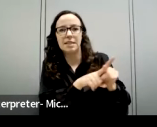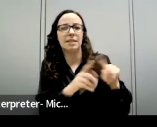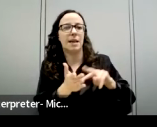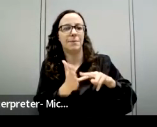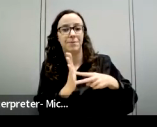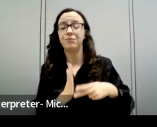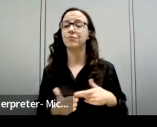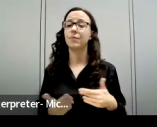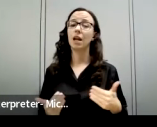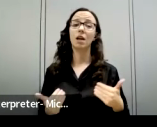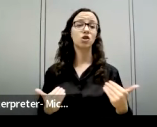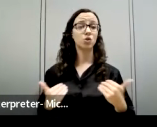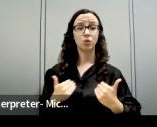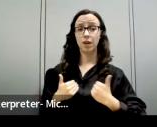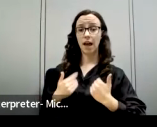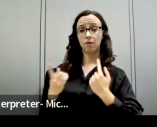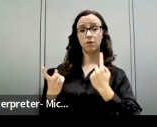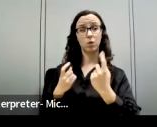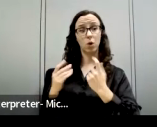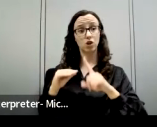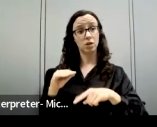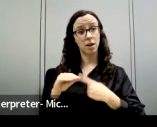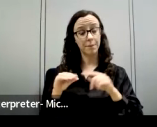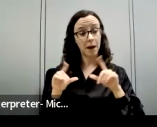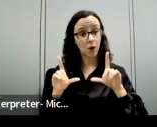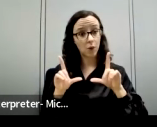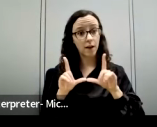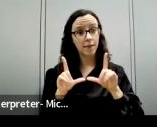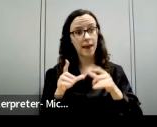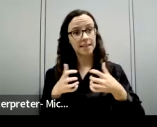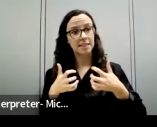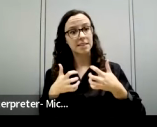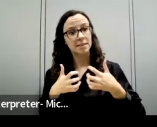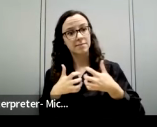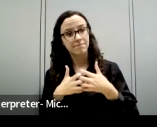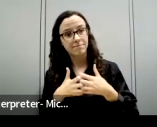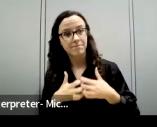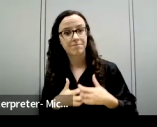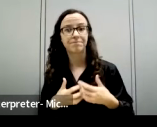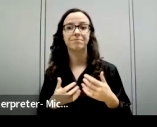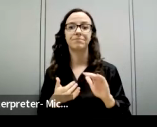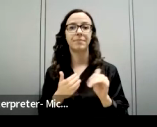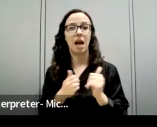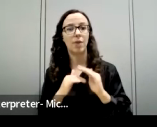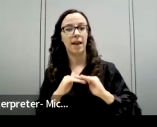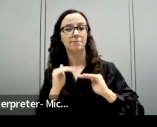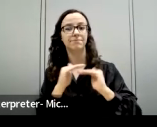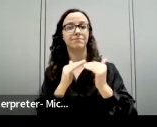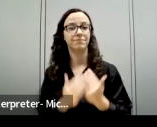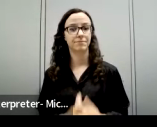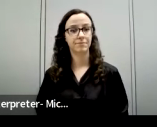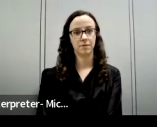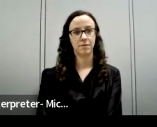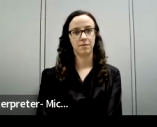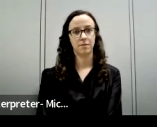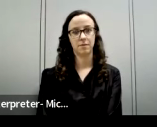Do you guys have any questions about license compatibility or how these guys can fit together?